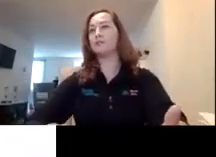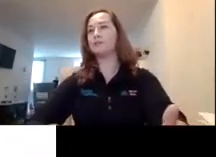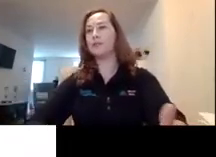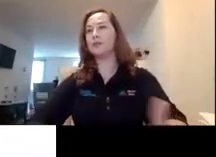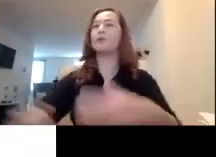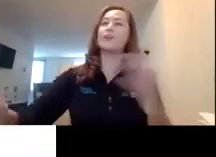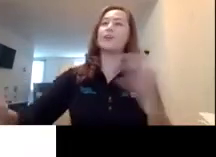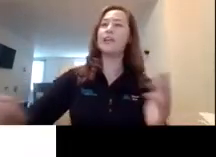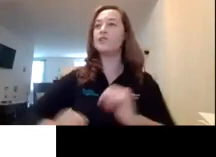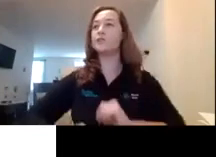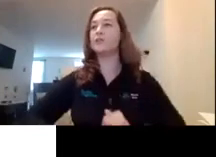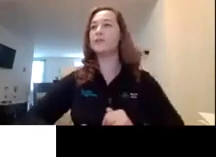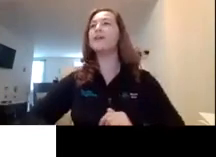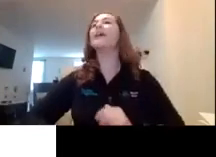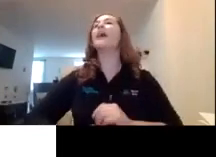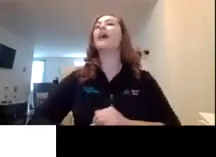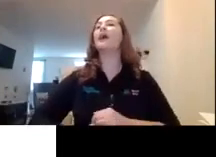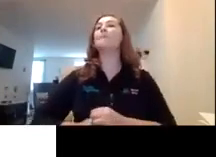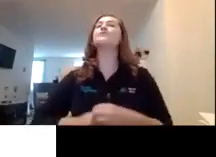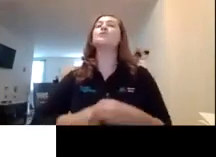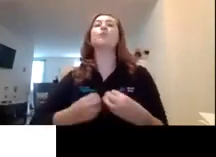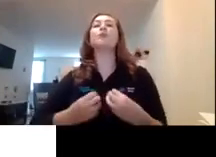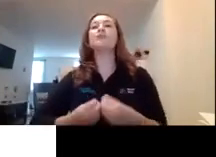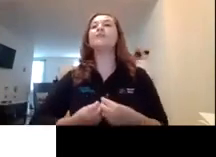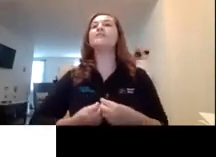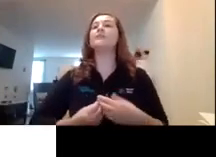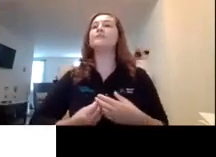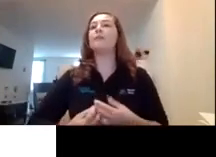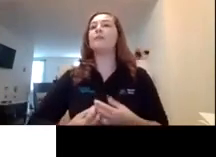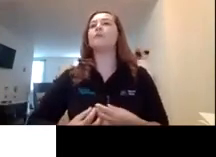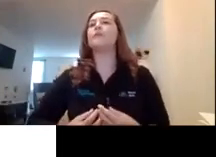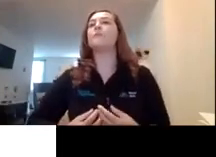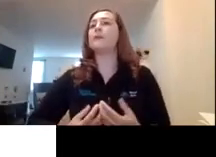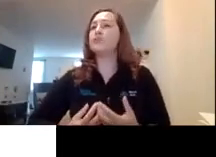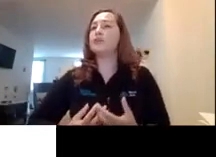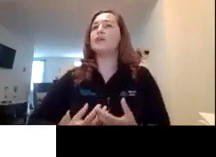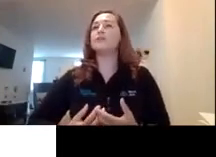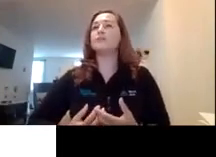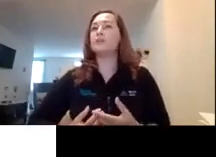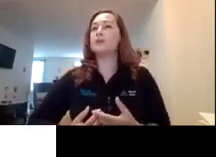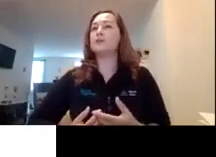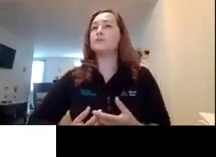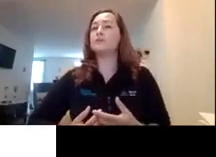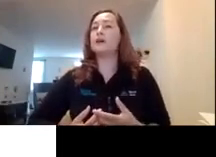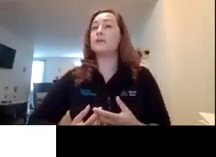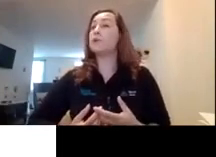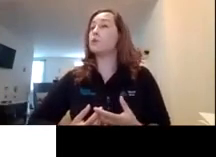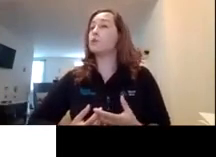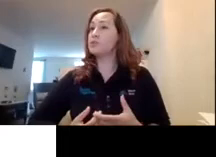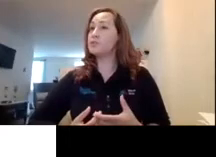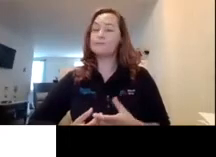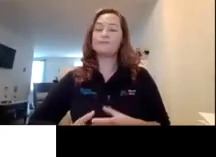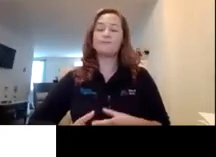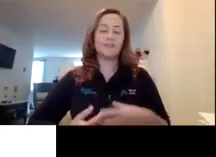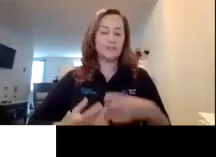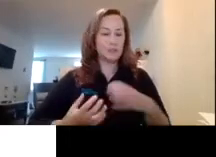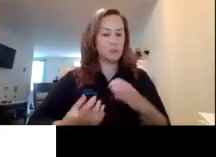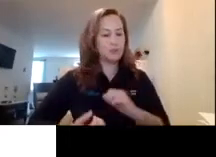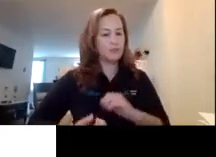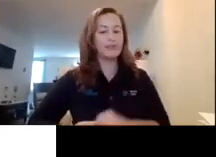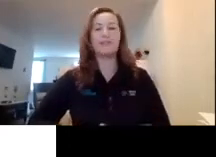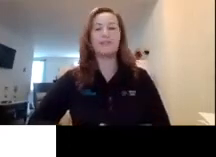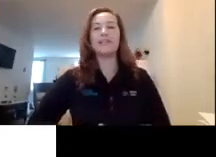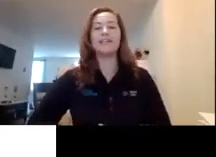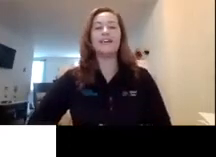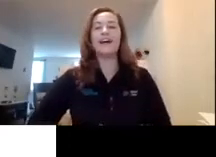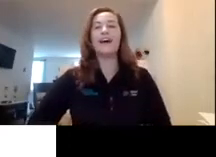allowed here, you know, we're not gonna let you in. So we really teamed up with the patient experience coaches, and this is